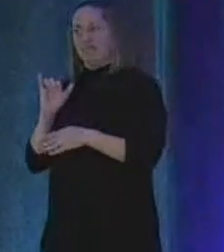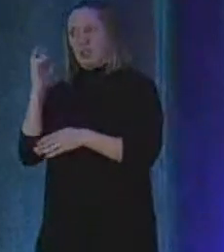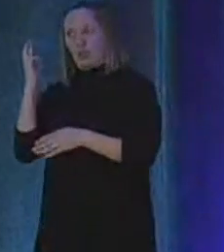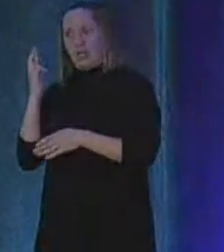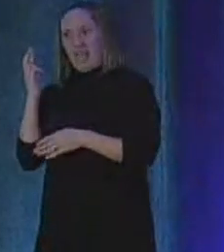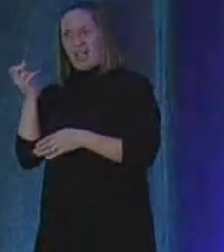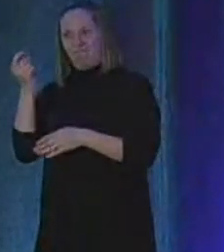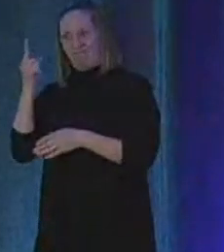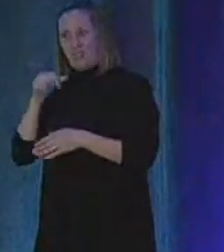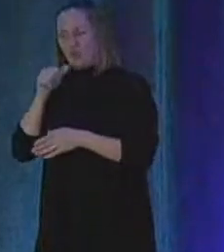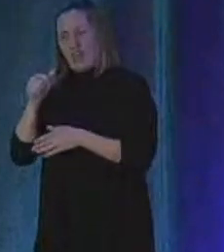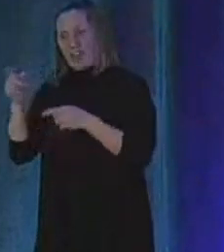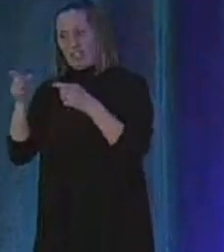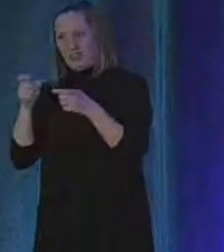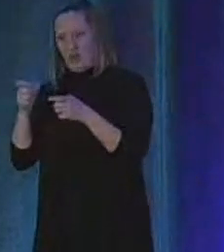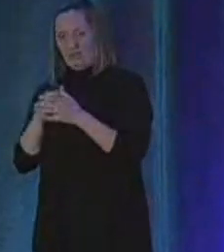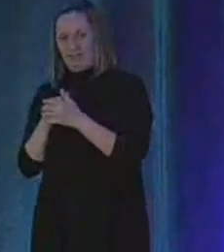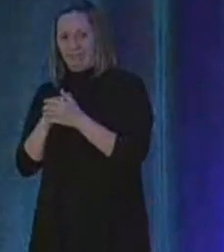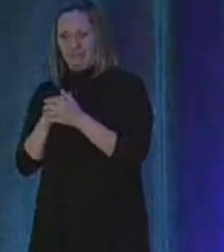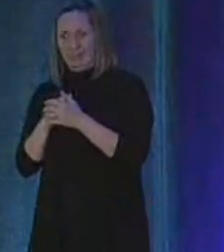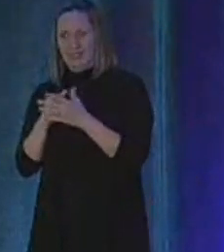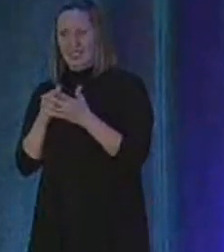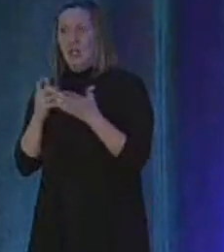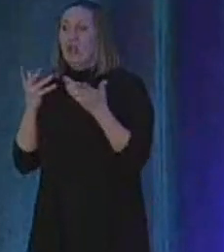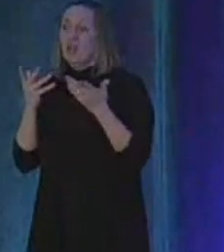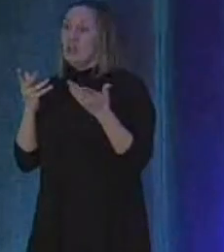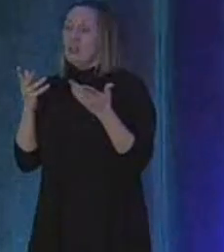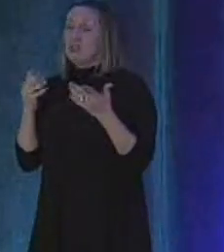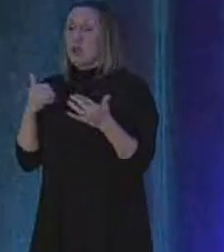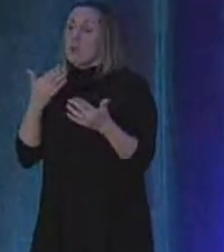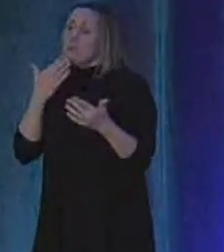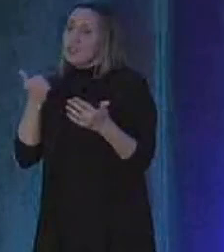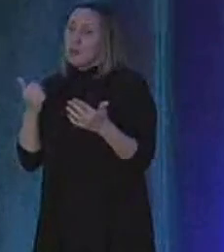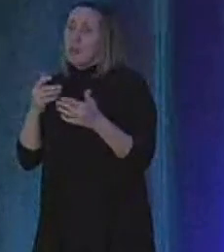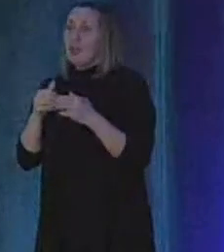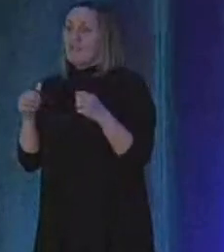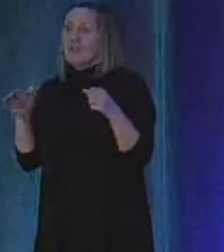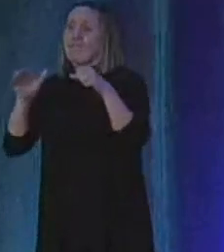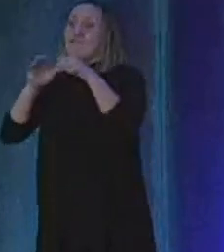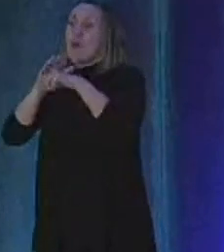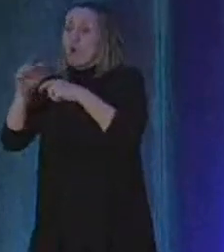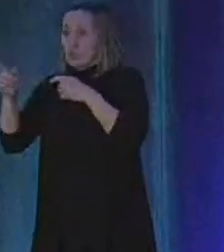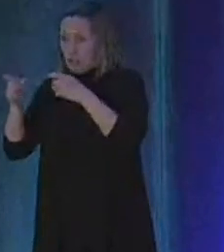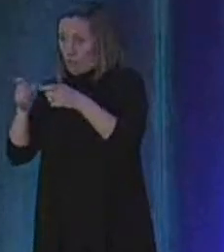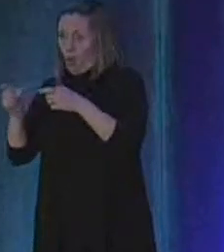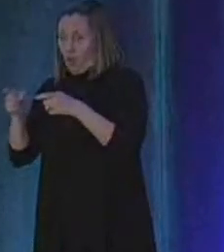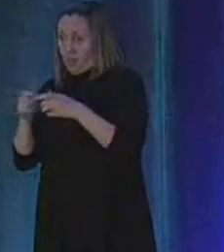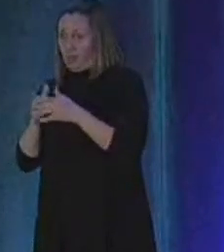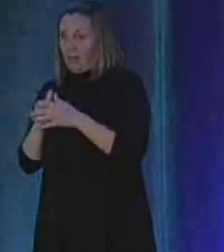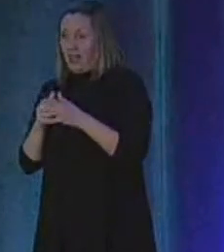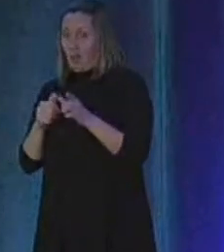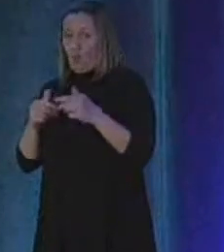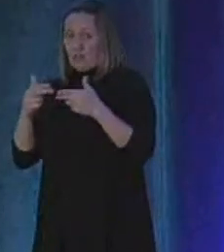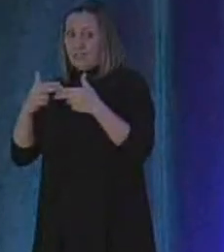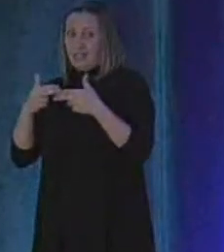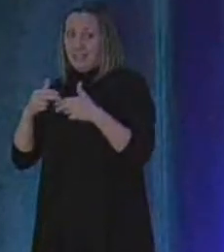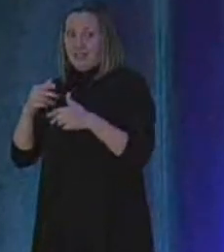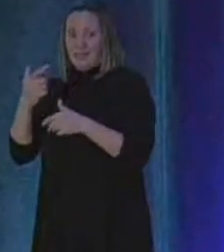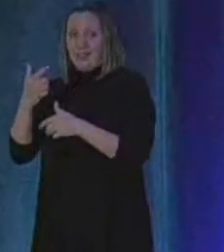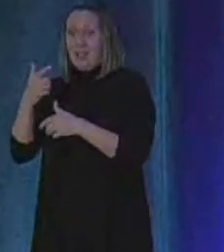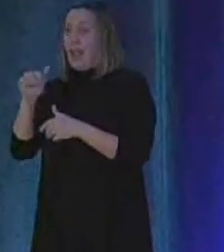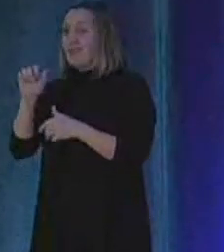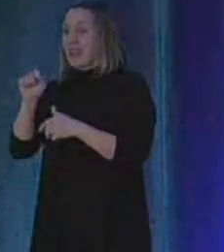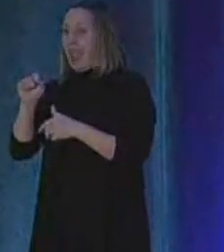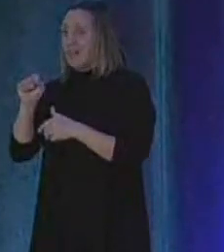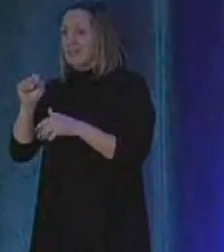You're already a sharp mind, right? So how much better off would you be if you had full control? Now, what I have written on the slide is gas and brake,